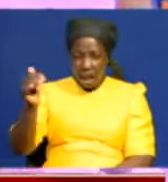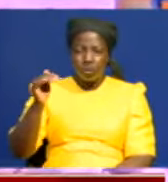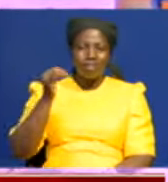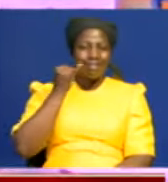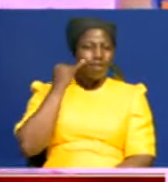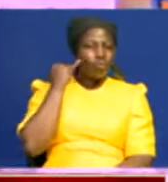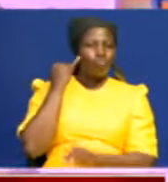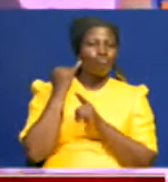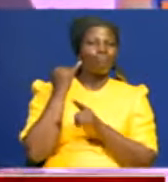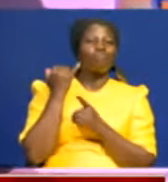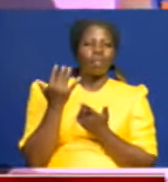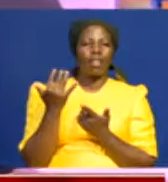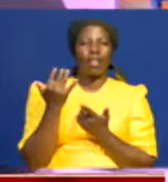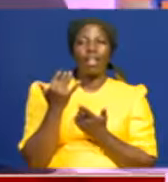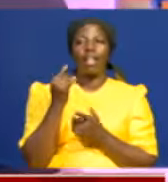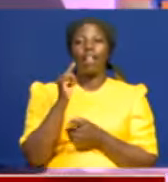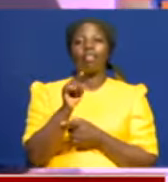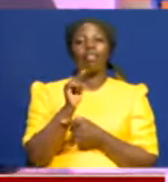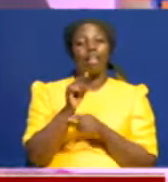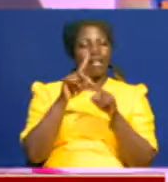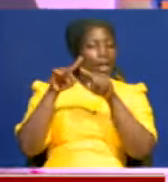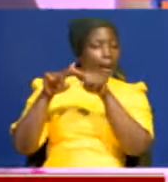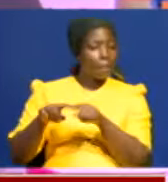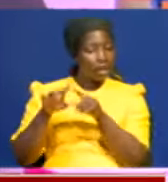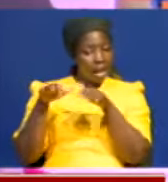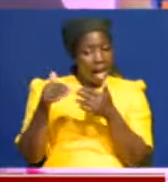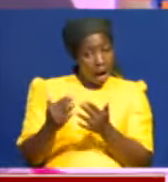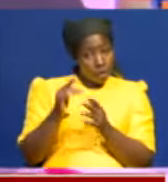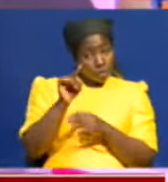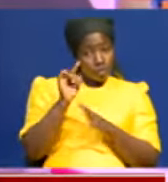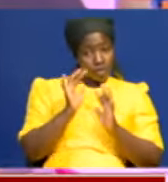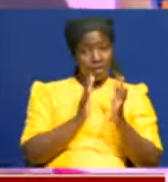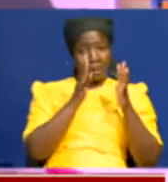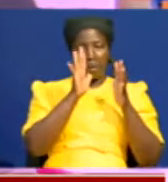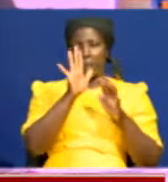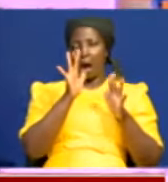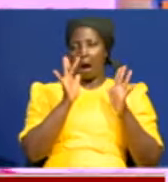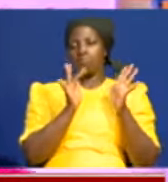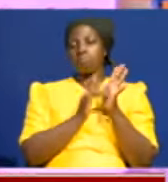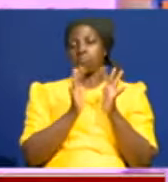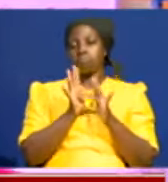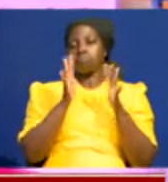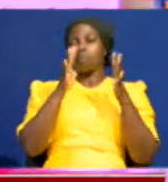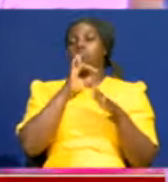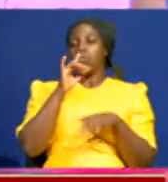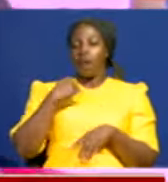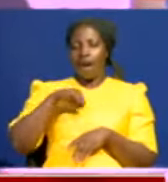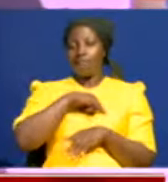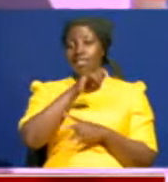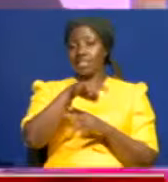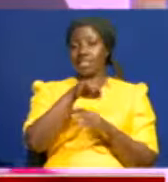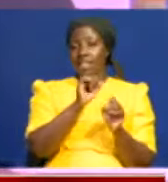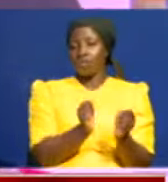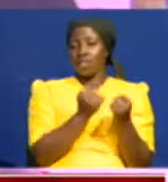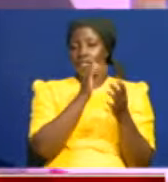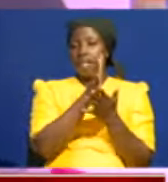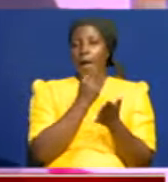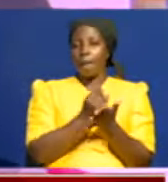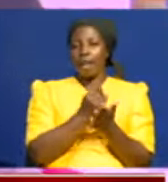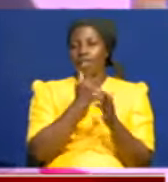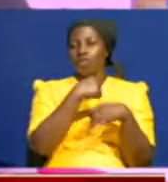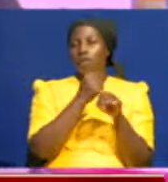it all depends on how you prepared or how merry your Christmas was. So we had to spare some coins to ensure that we preserve